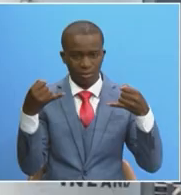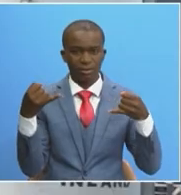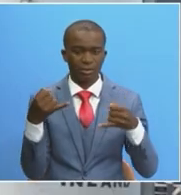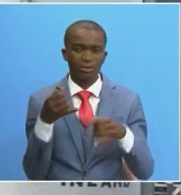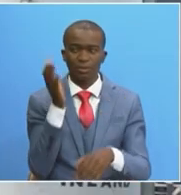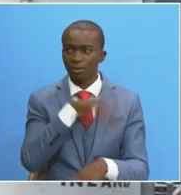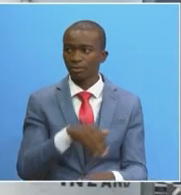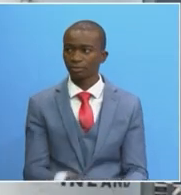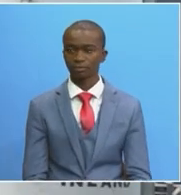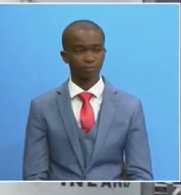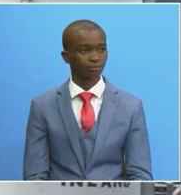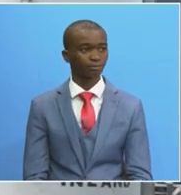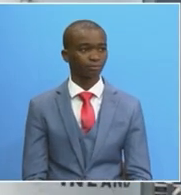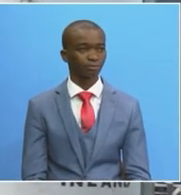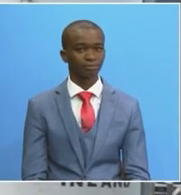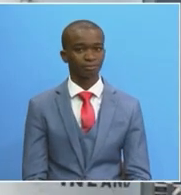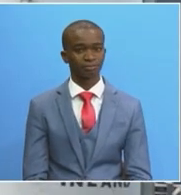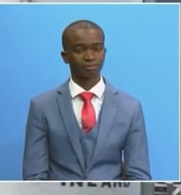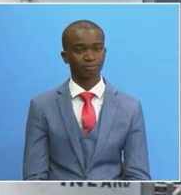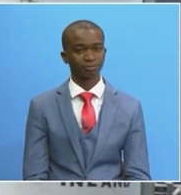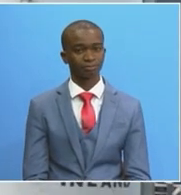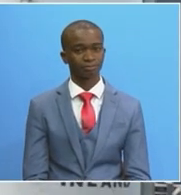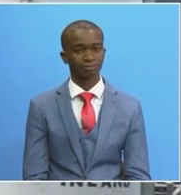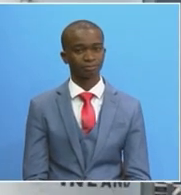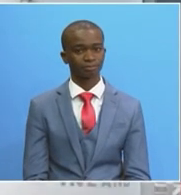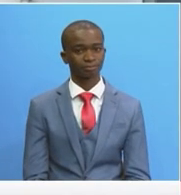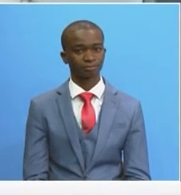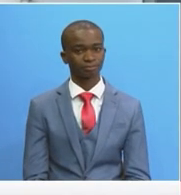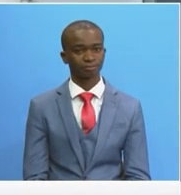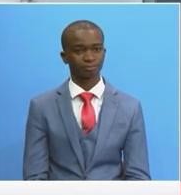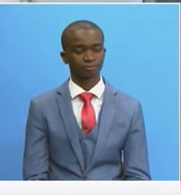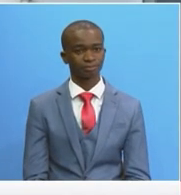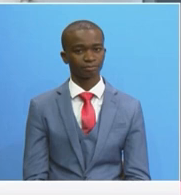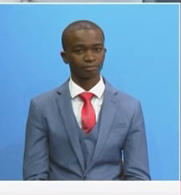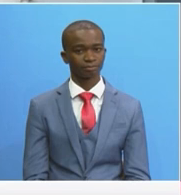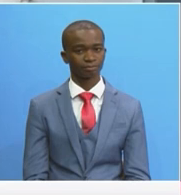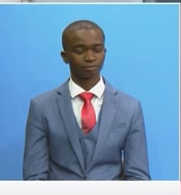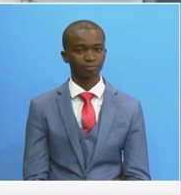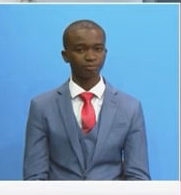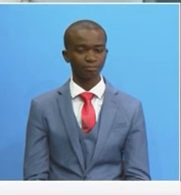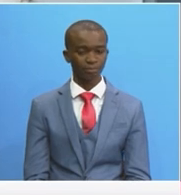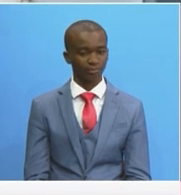In ensuring that people involved, those people that are behind the vandalism